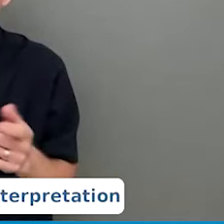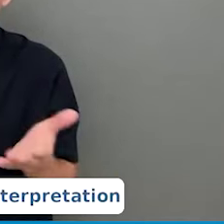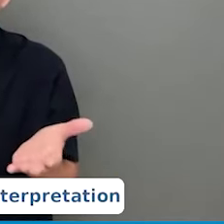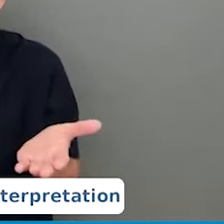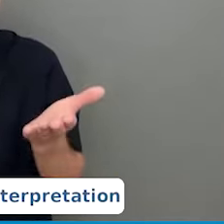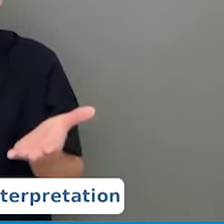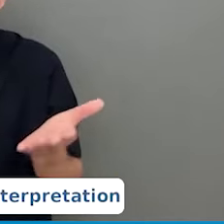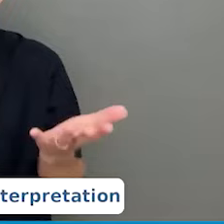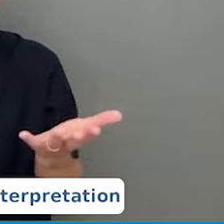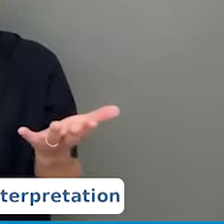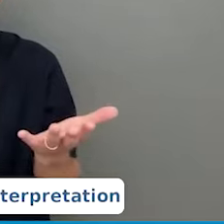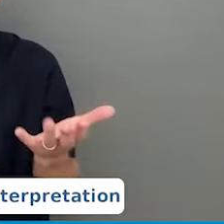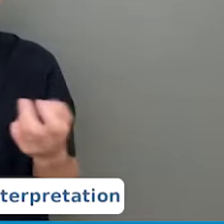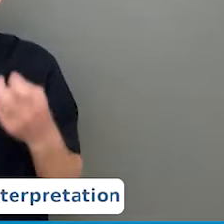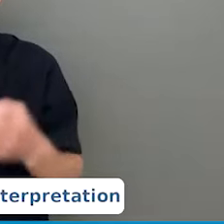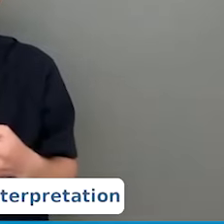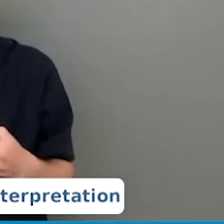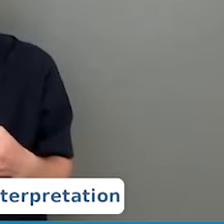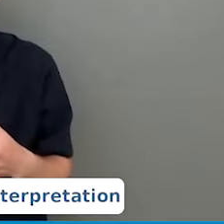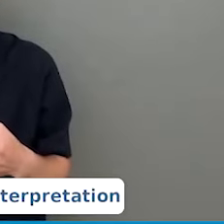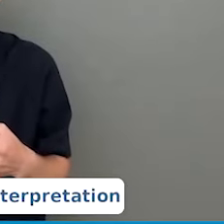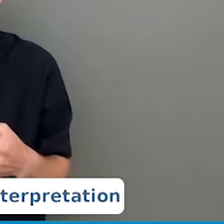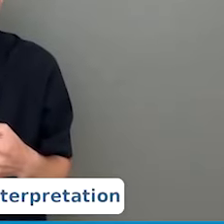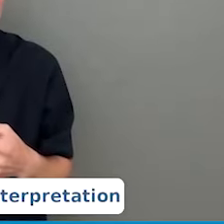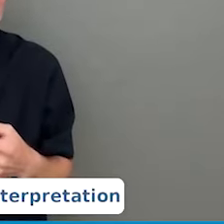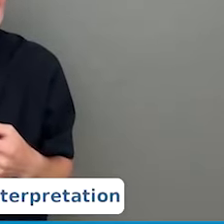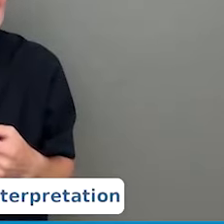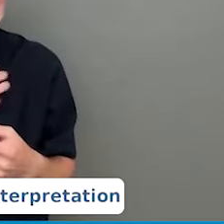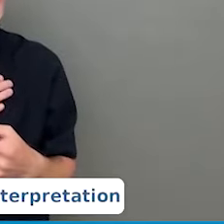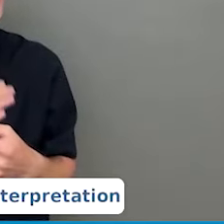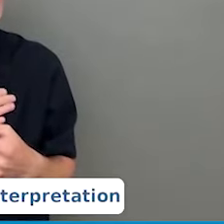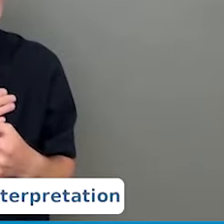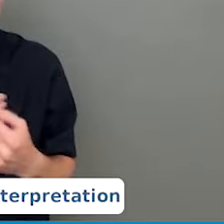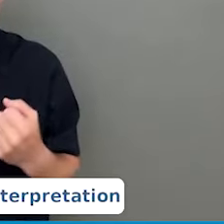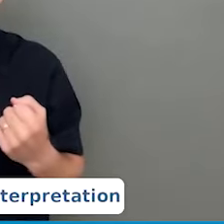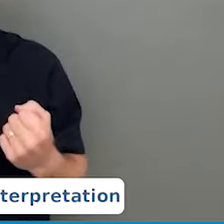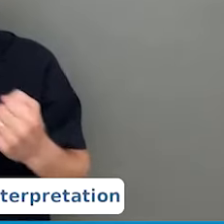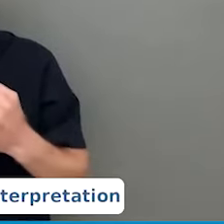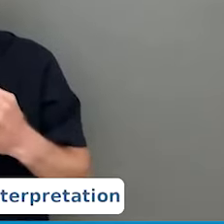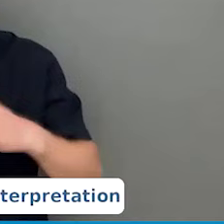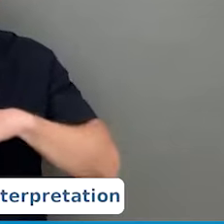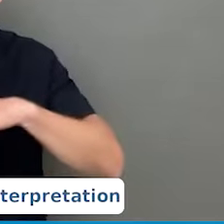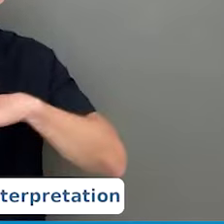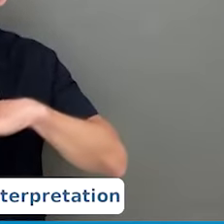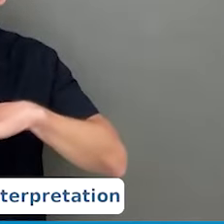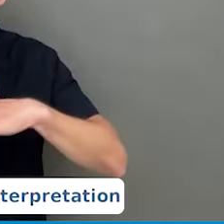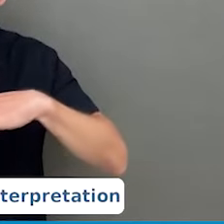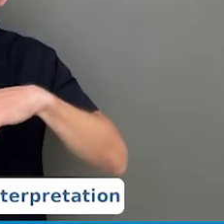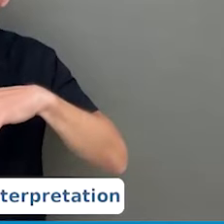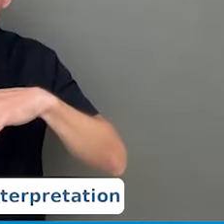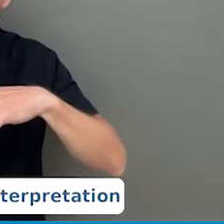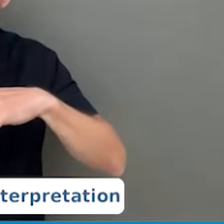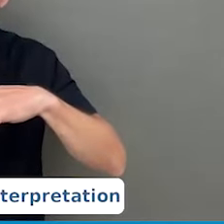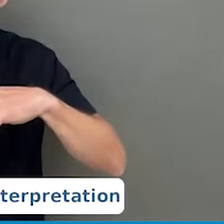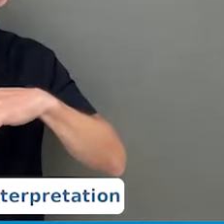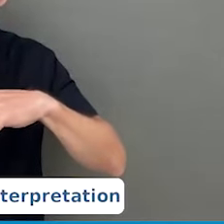mechanism. This is very clear. And I didn't mention that, but in the Global Disability Inclusion Report, there is a whole section in chapter 2 that